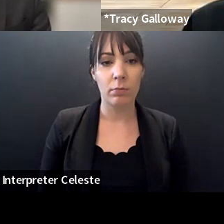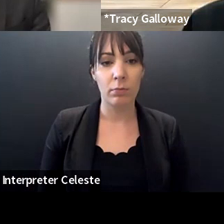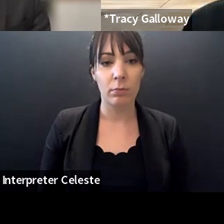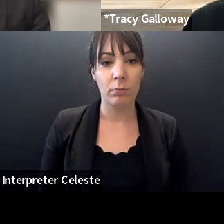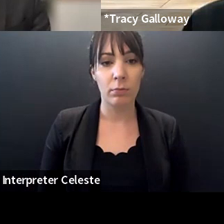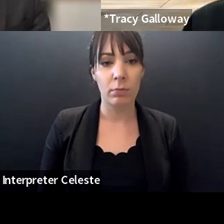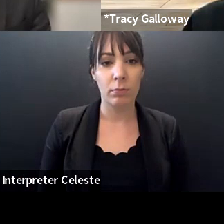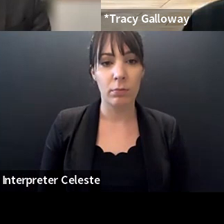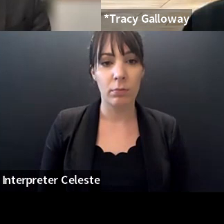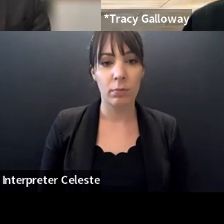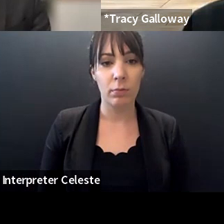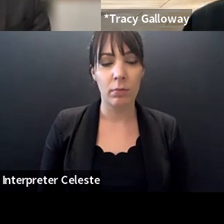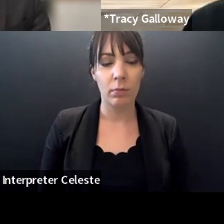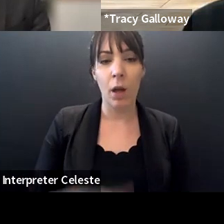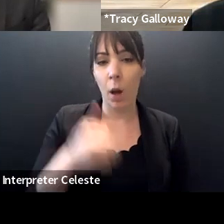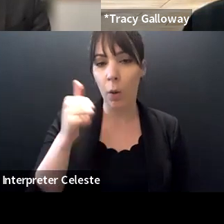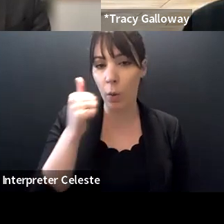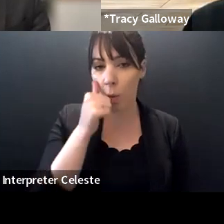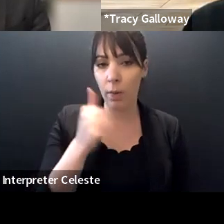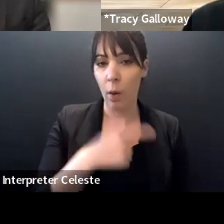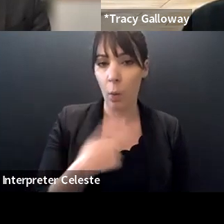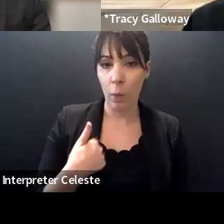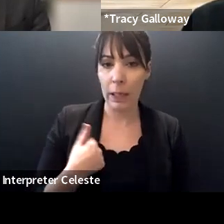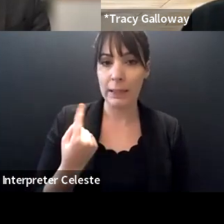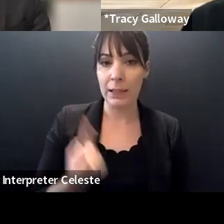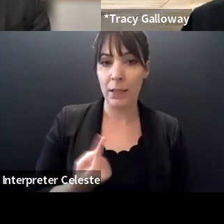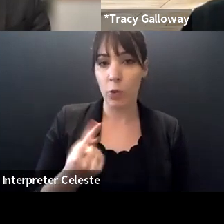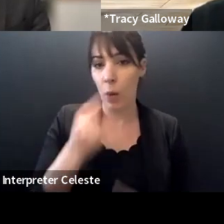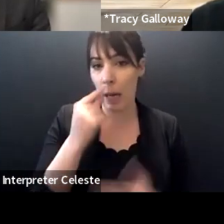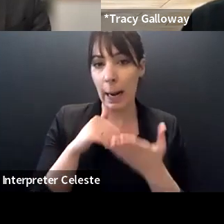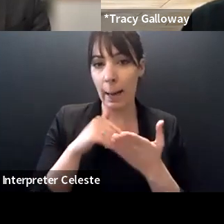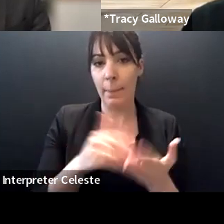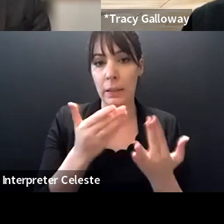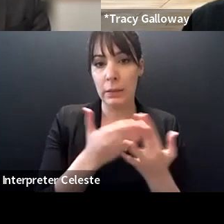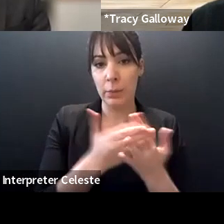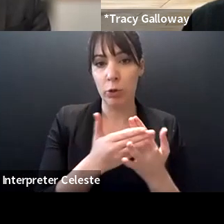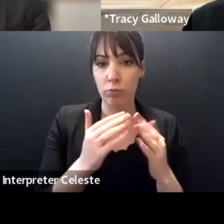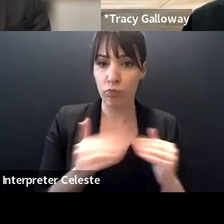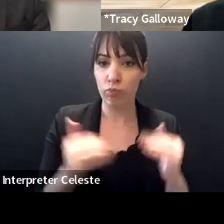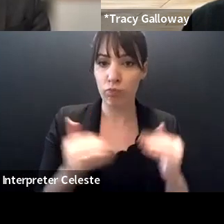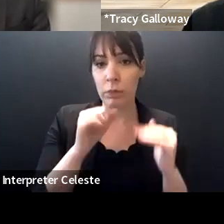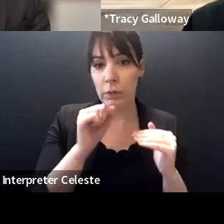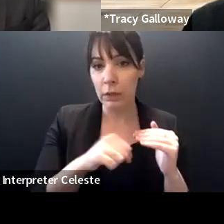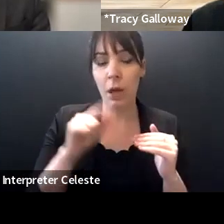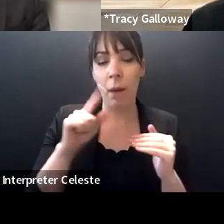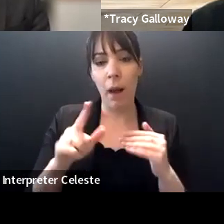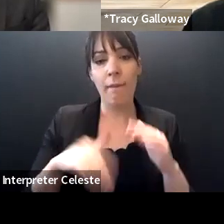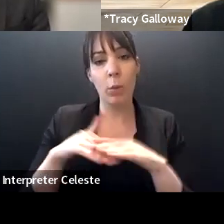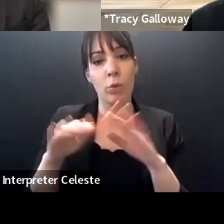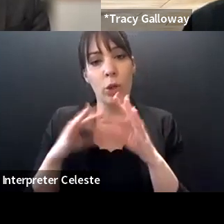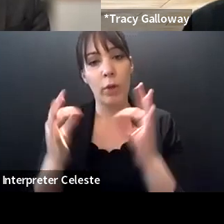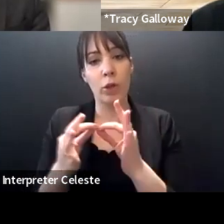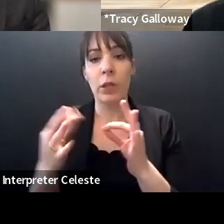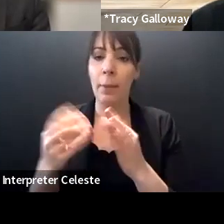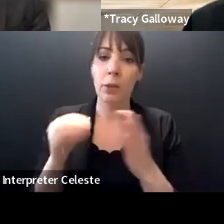level has an extremely important role, and that role is to set those expectations. If expectations are not